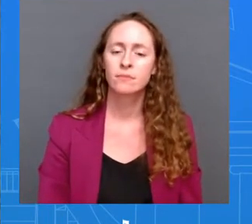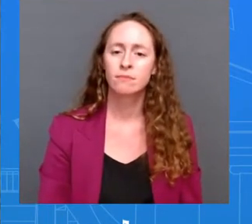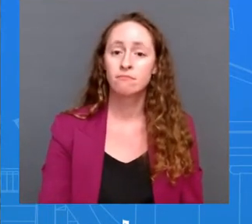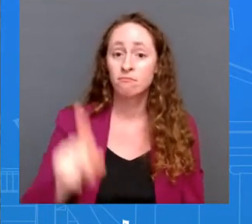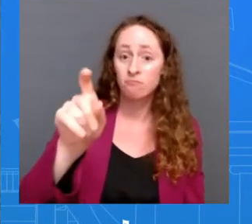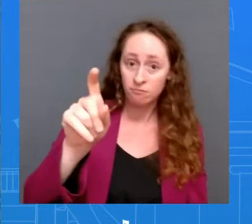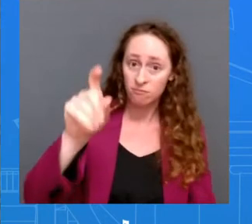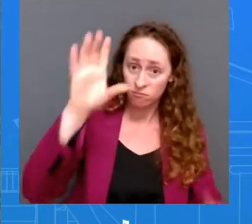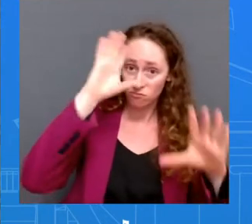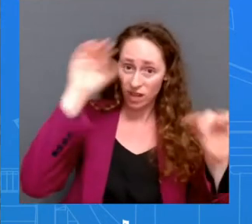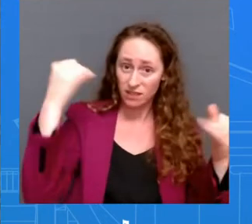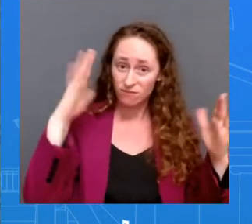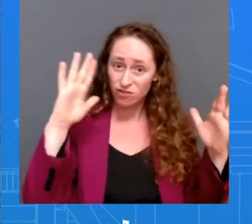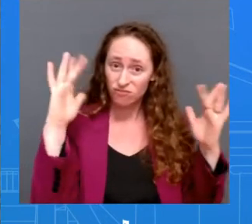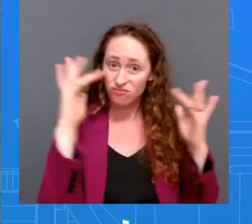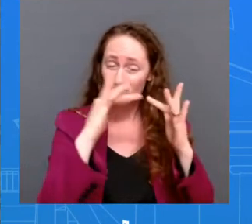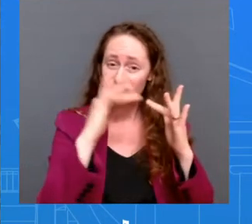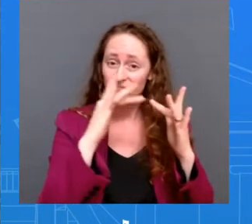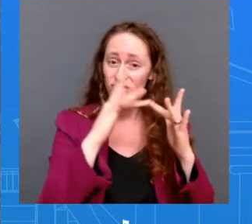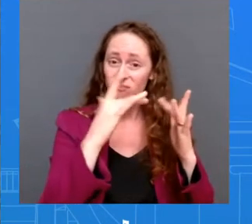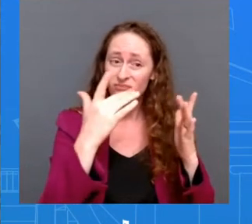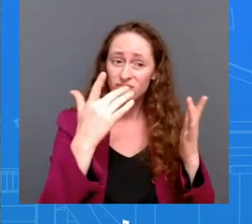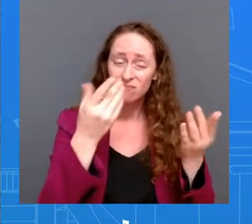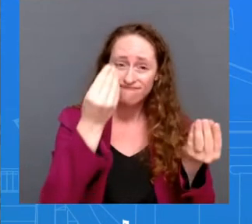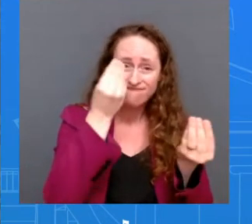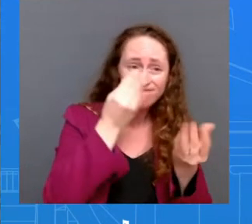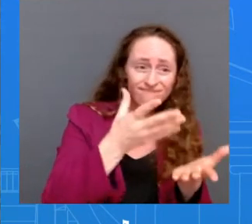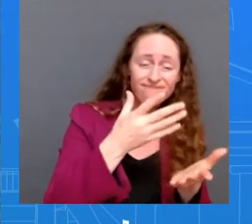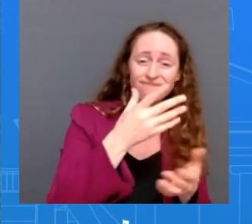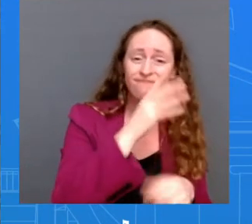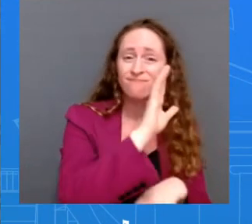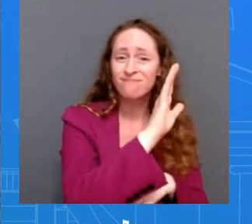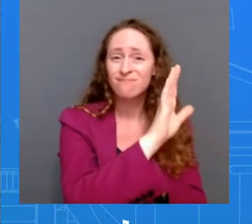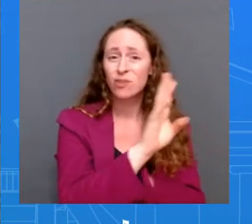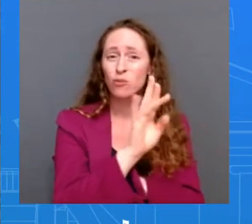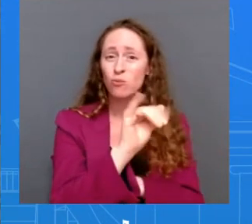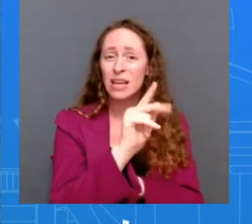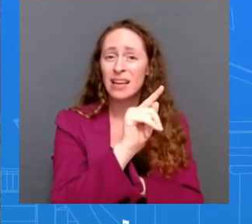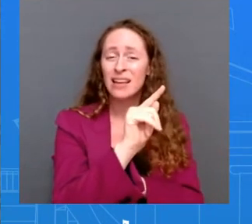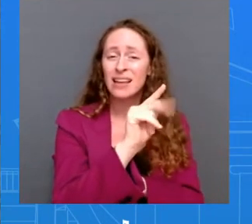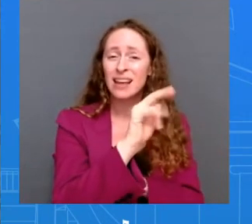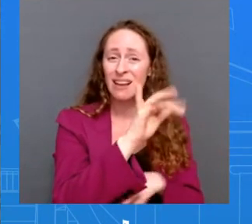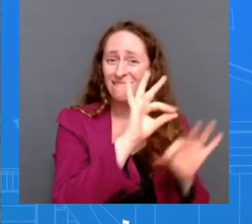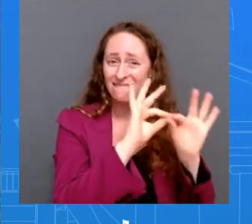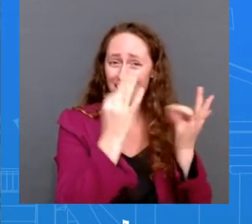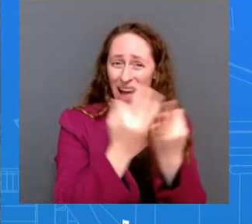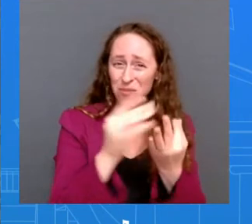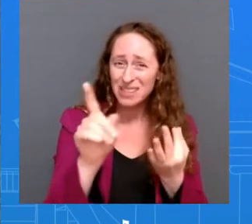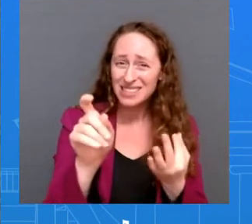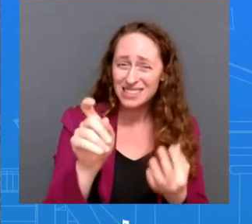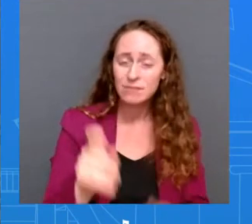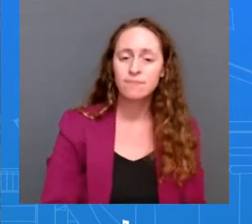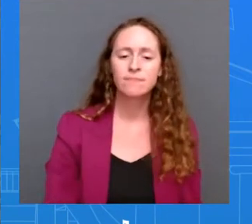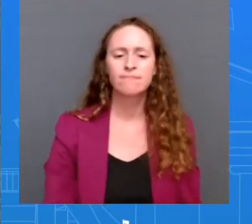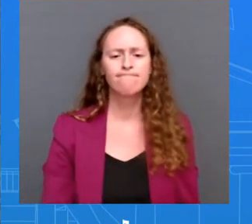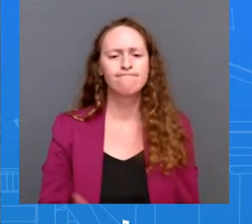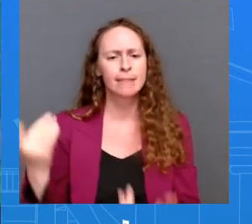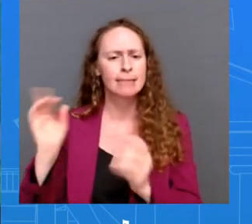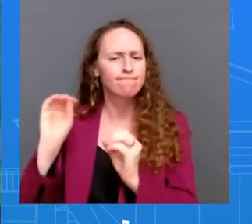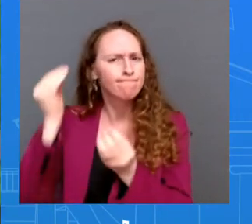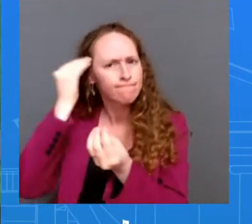any recent, in terms of, like, the last couple of days, I don't have any. Not in the wake of the sentencing, okay. Not, no. And just very